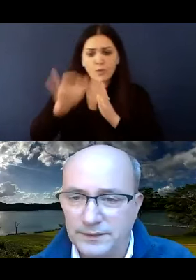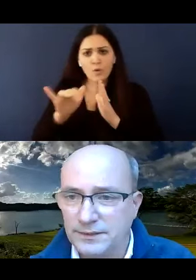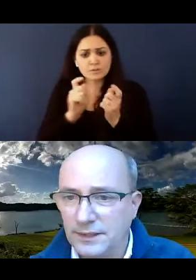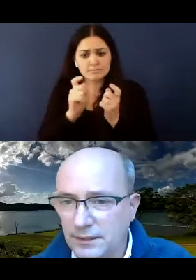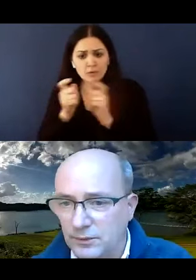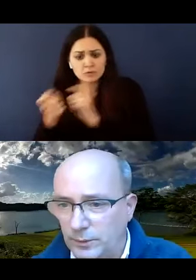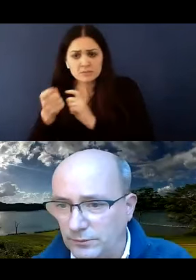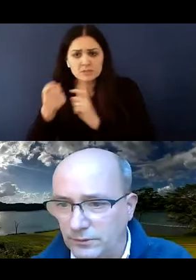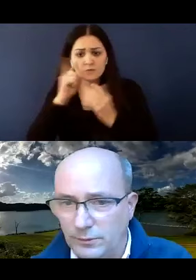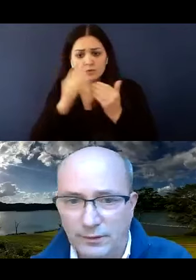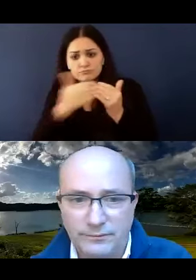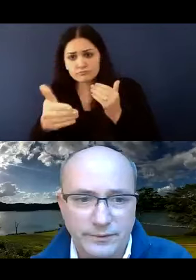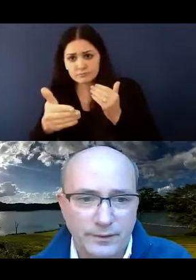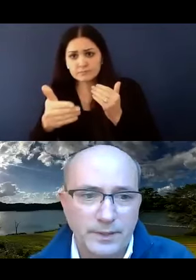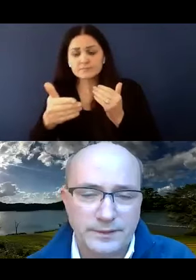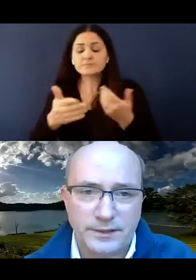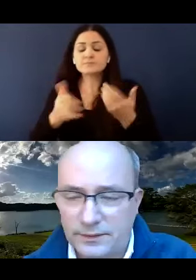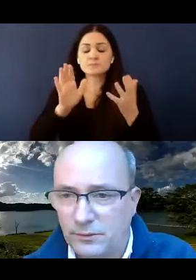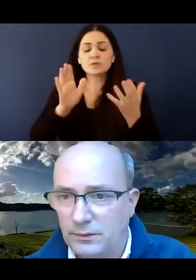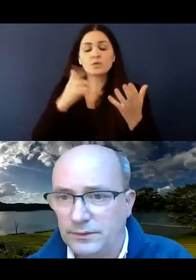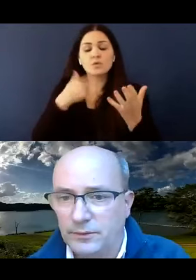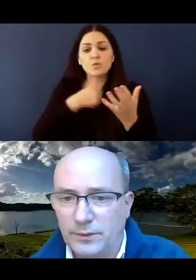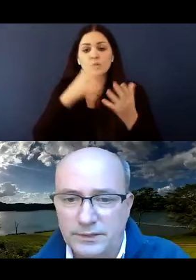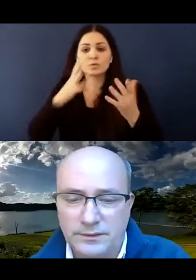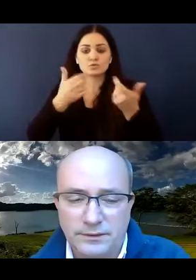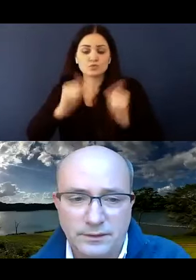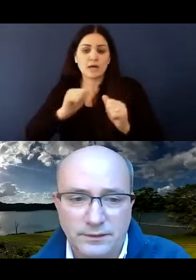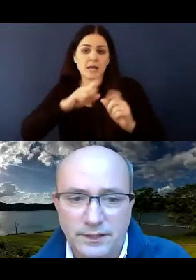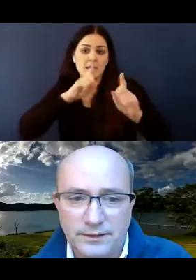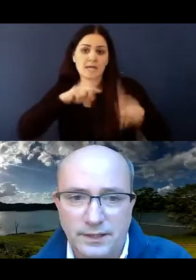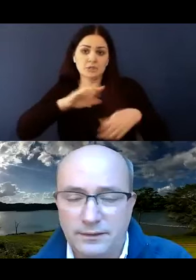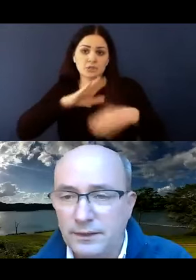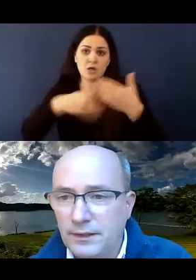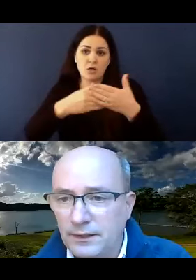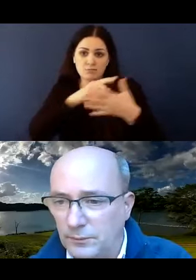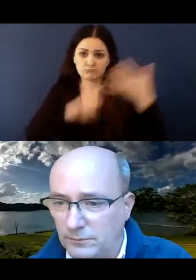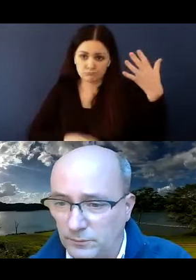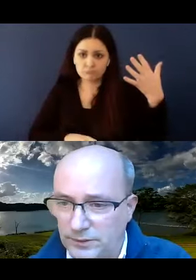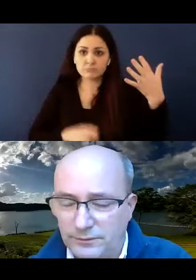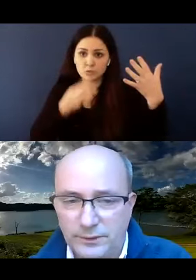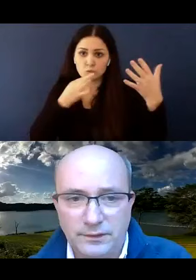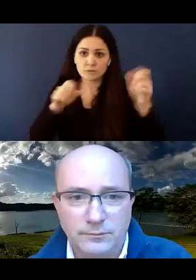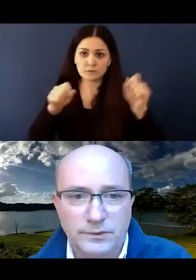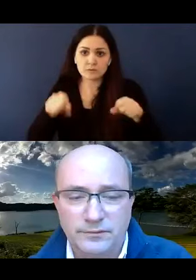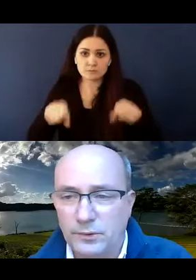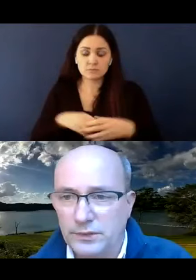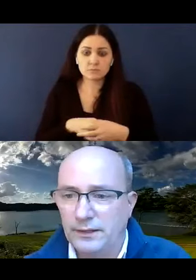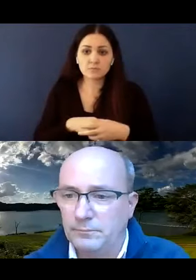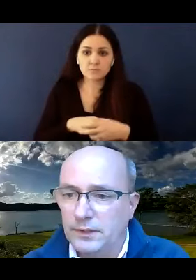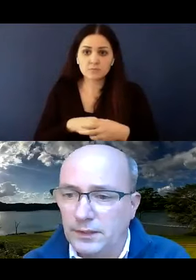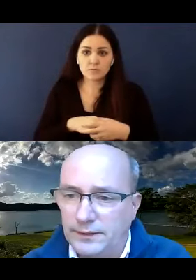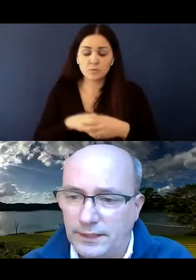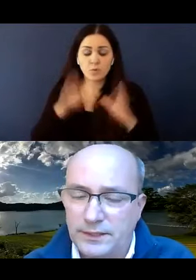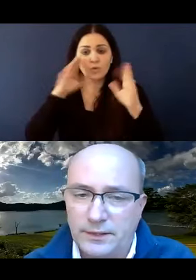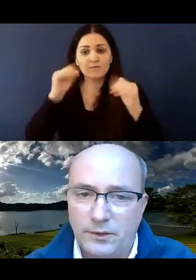go-forward basis. So we will do our very best to answer all of these questions in the days ahead. And we'll see if we can reserve more